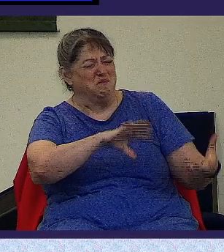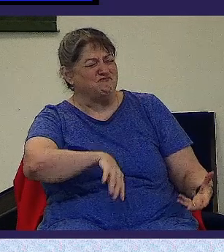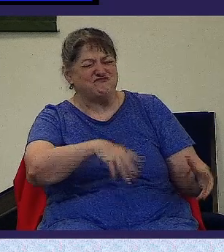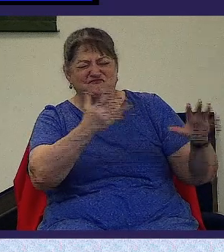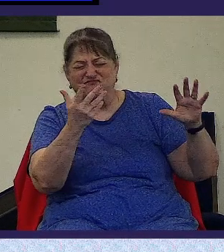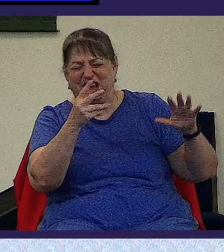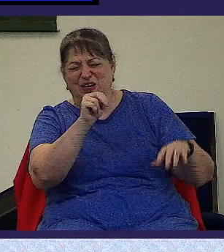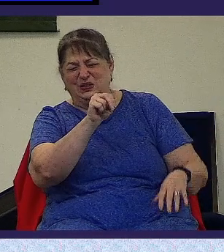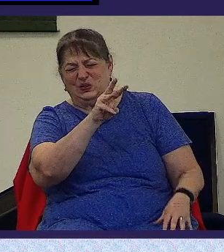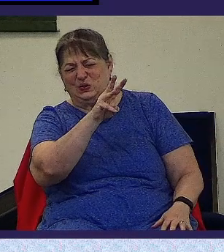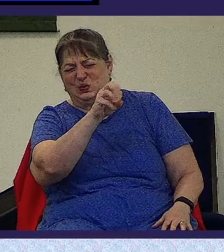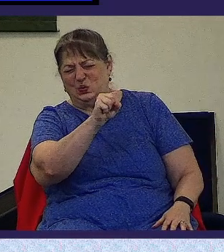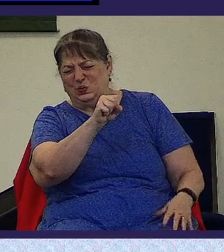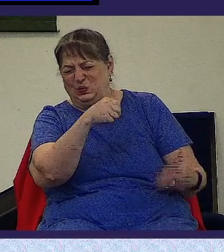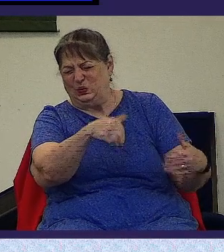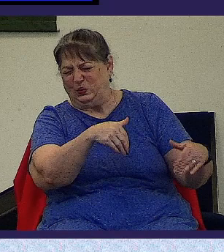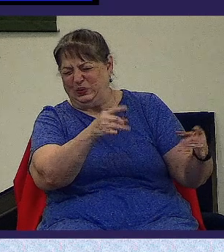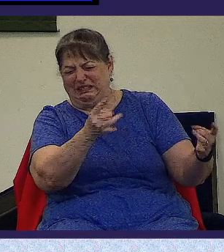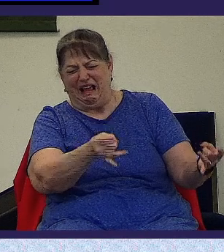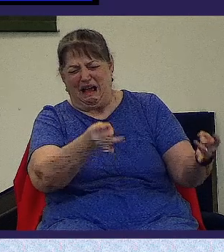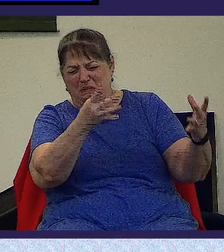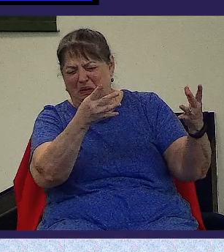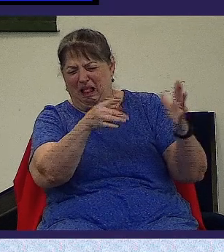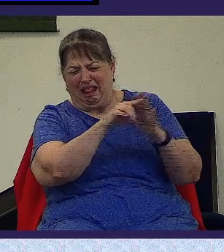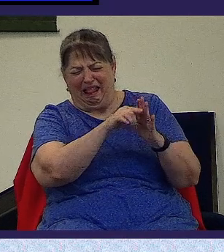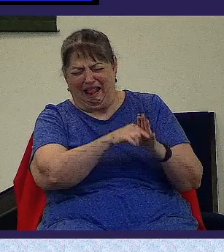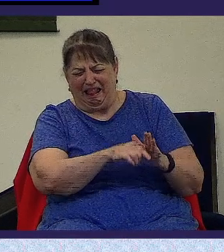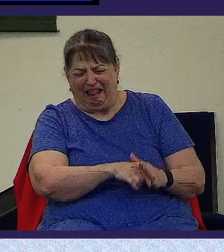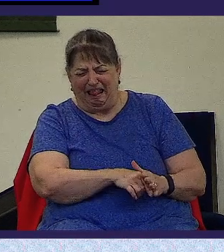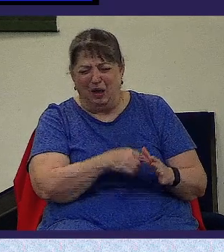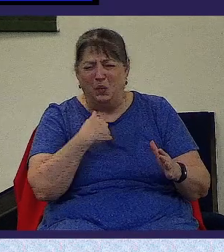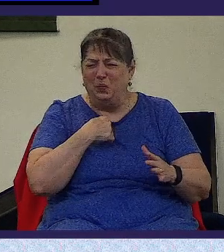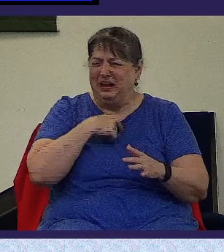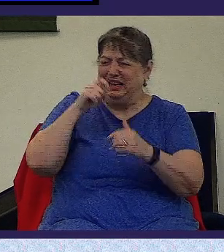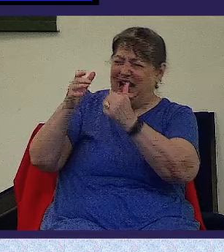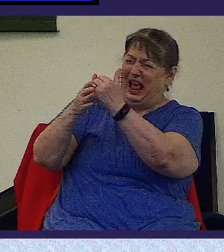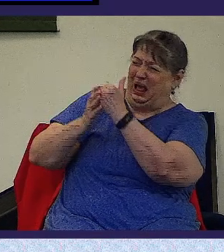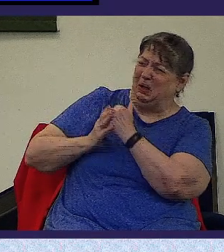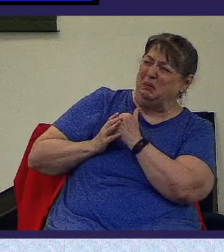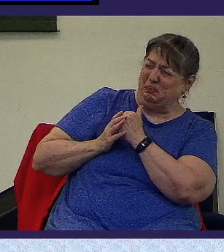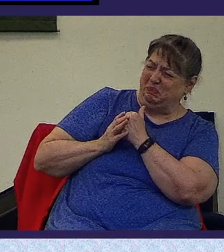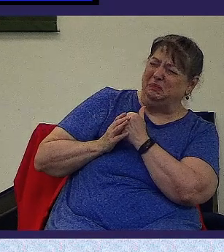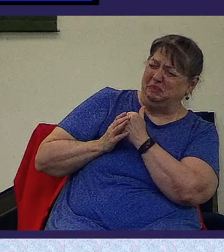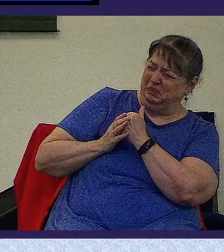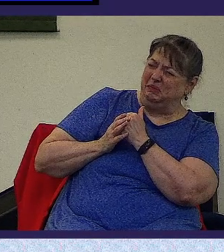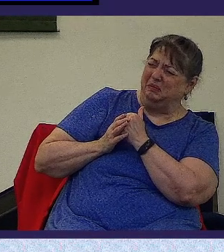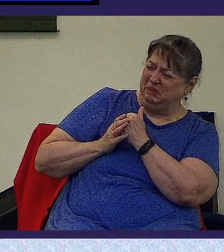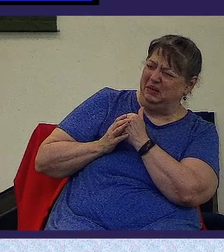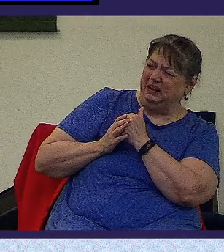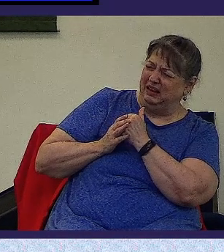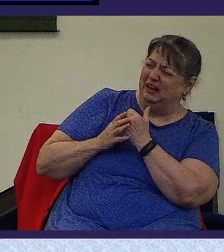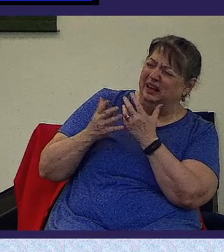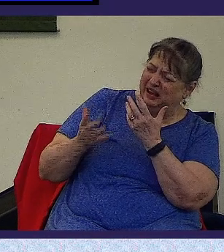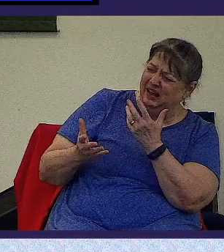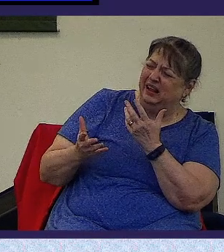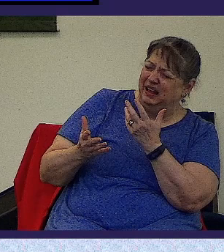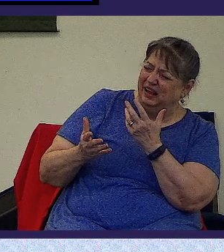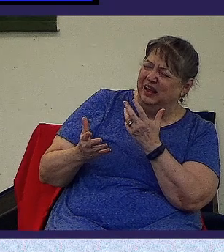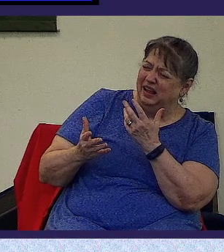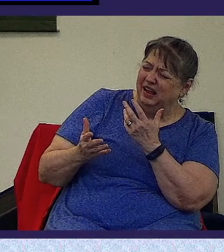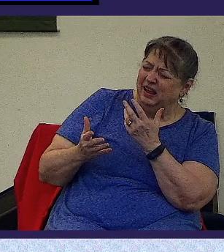reminded that we're in trouble and that we need help uh lord there's no way we can uh avoid even thinking of that need